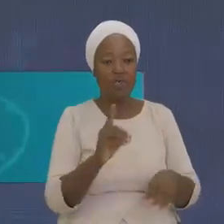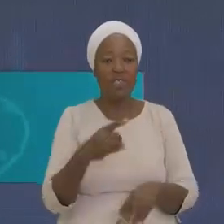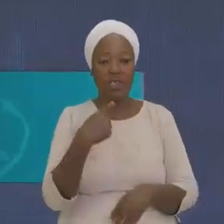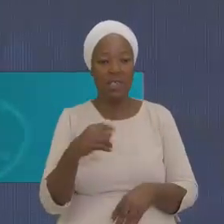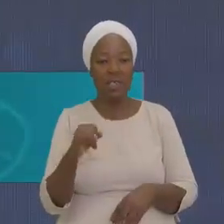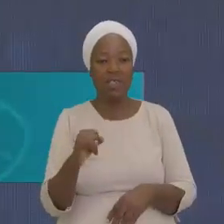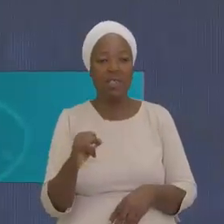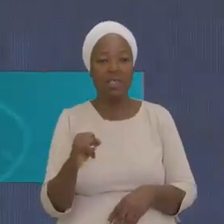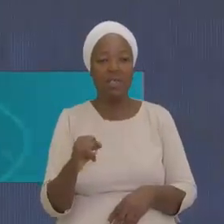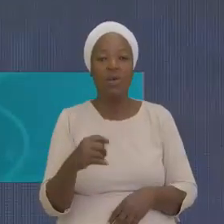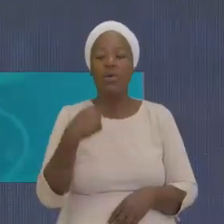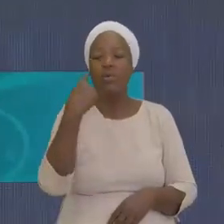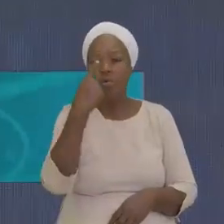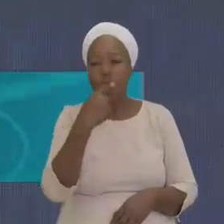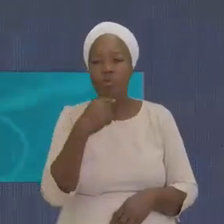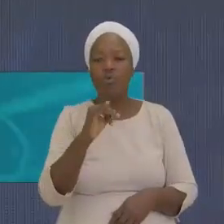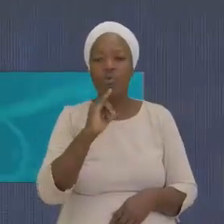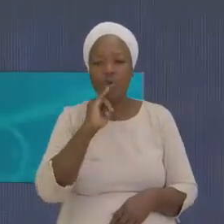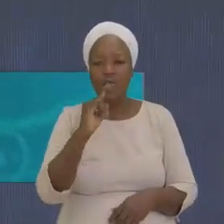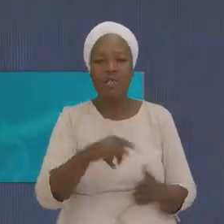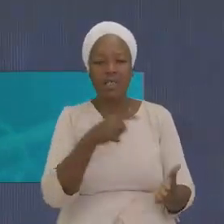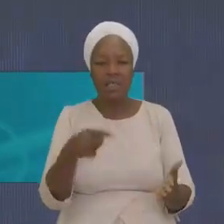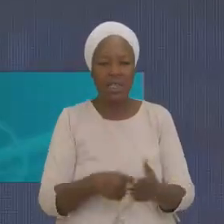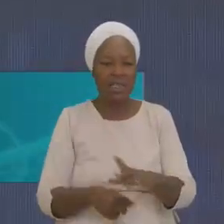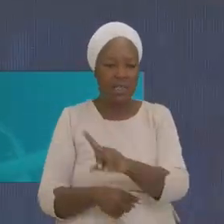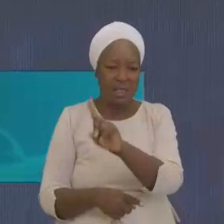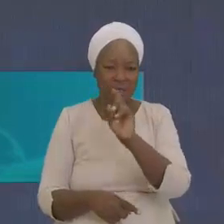saying, who is this?